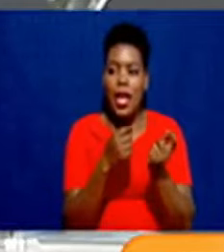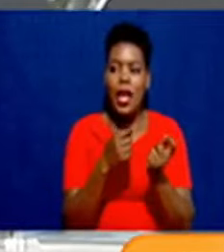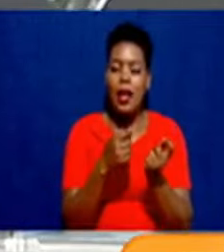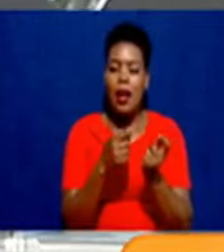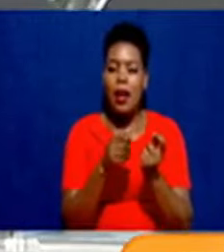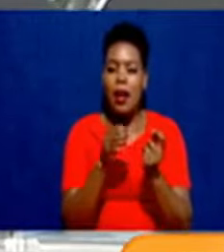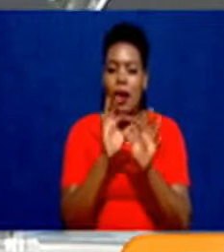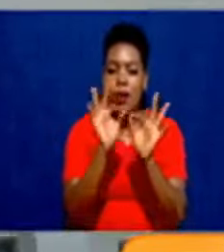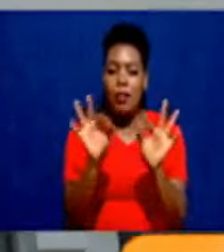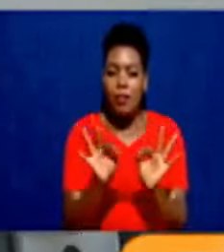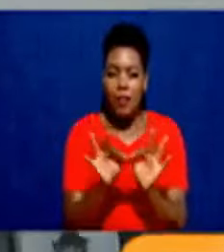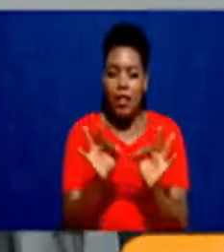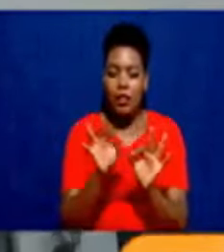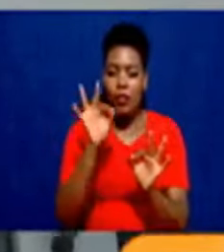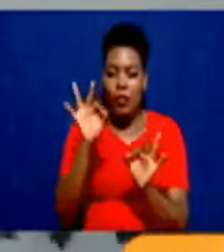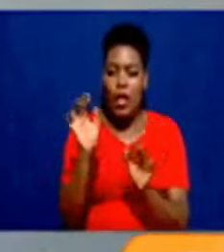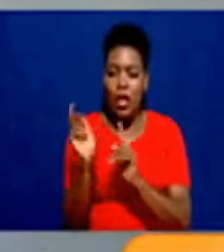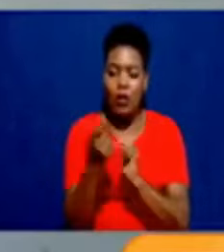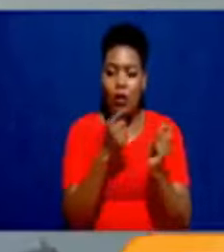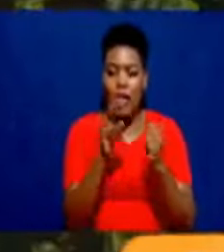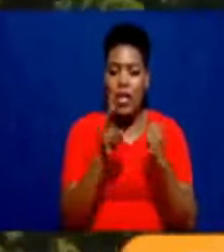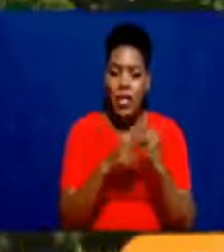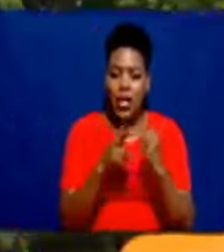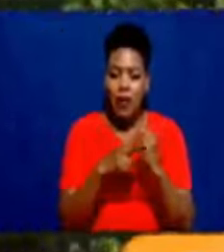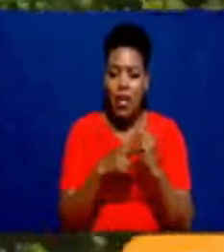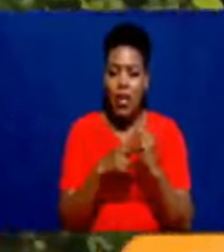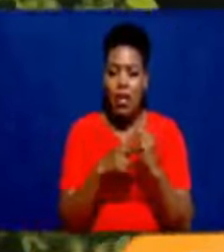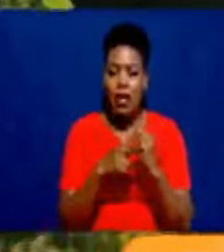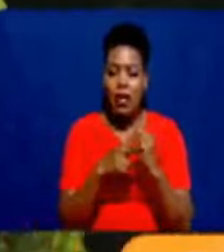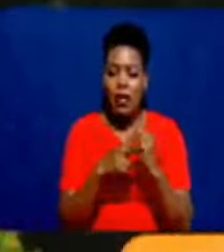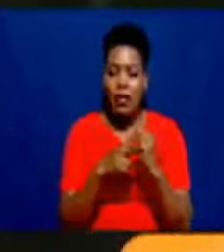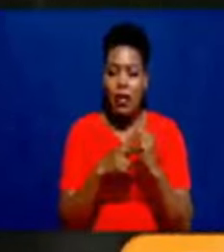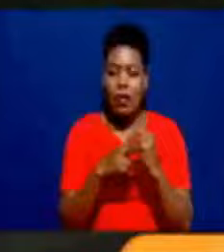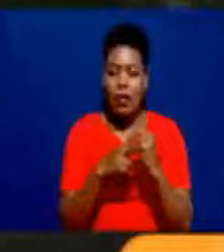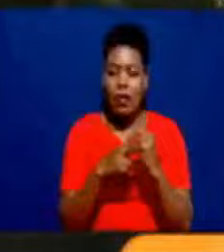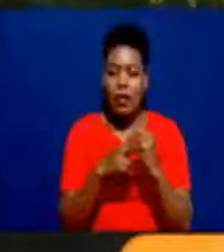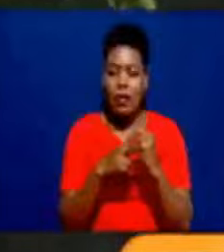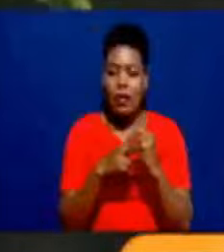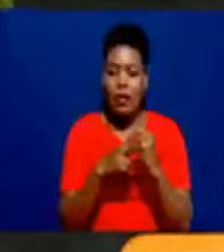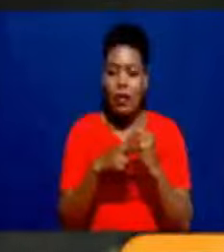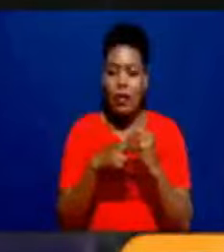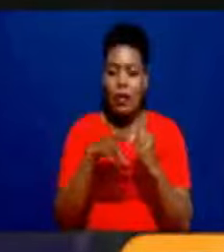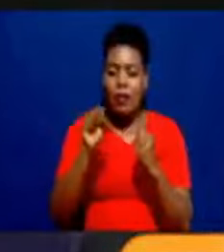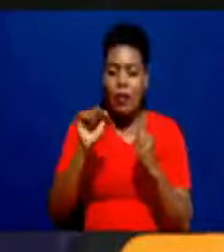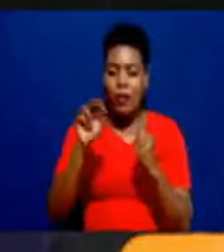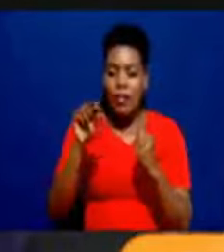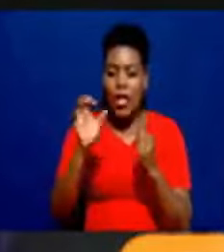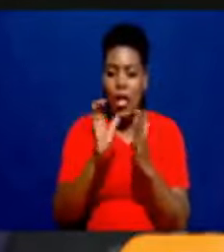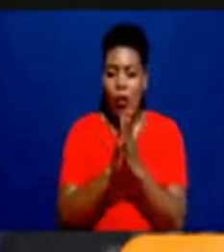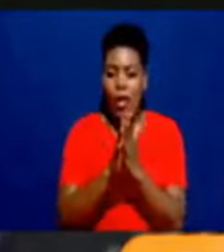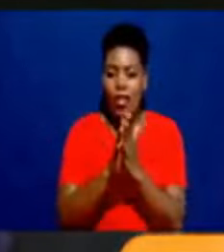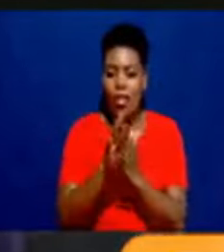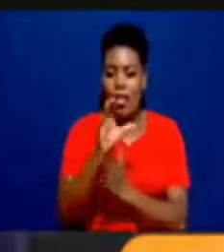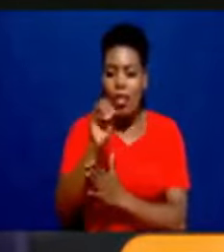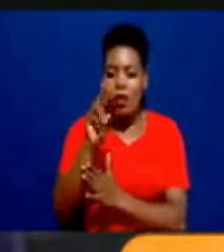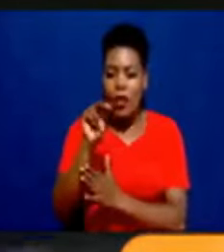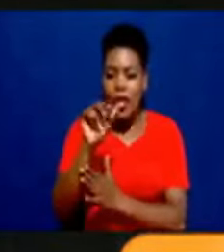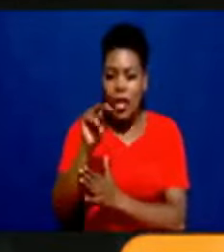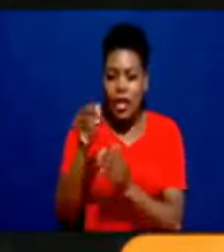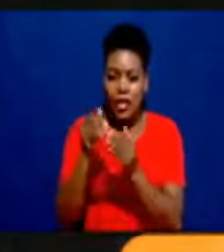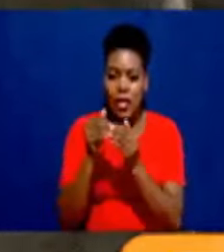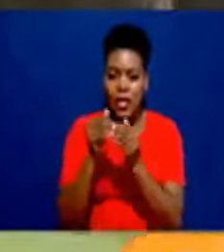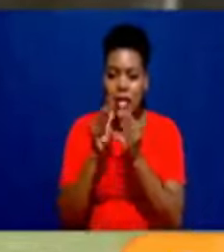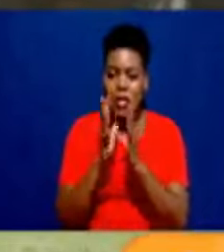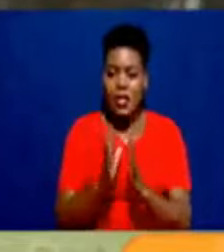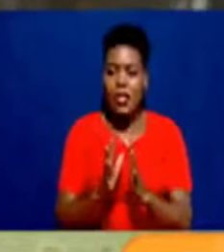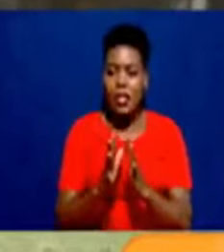at the top with three golfers on seven under par: Tapio Pulkanen, Syme Connor, and overnight leader Darius